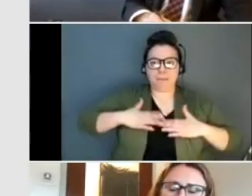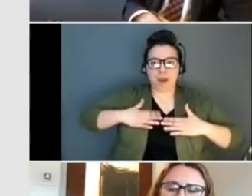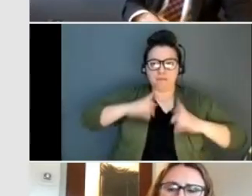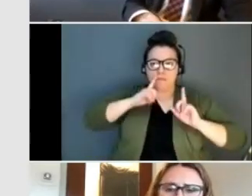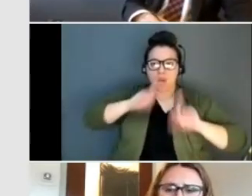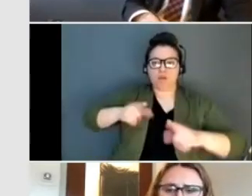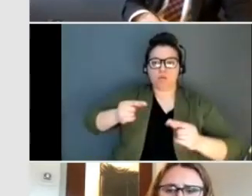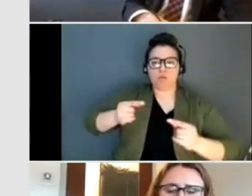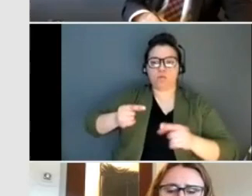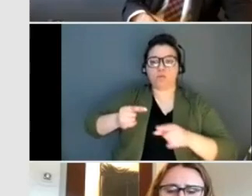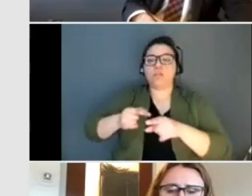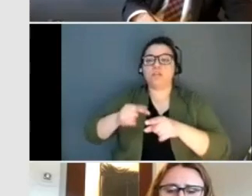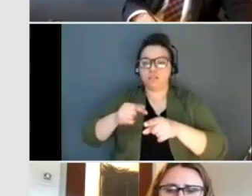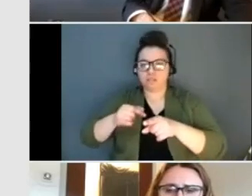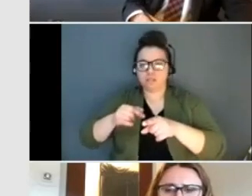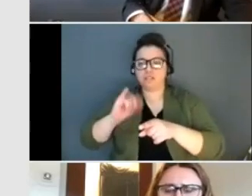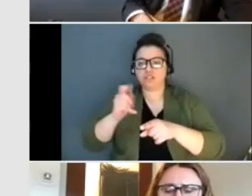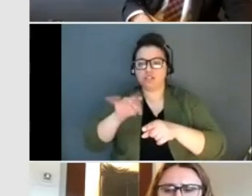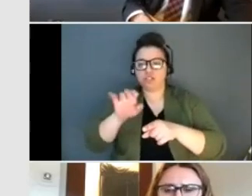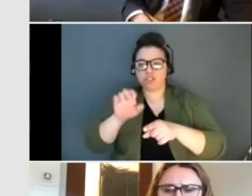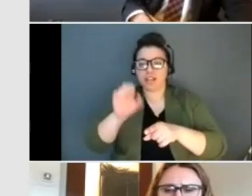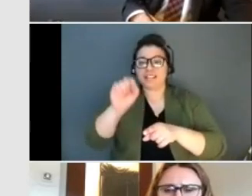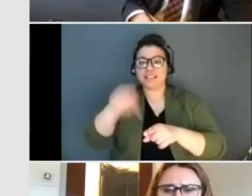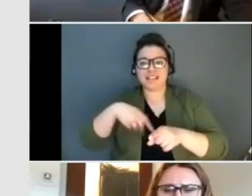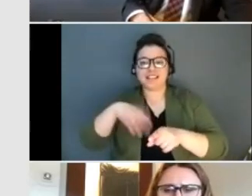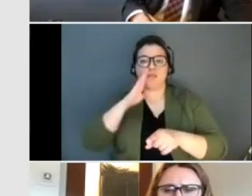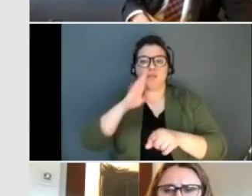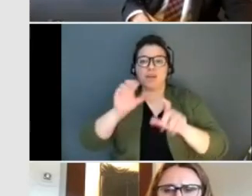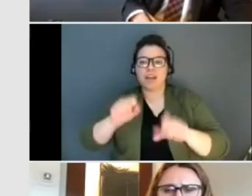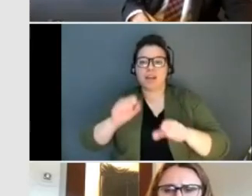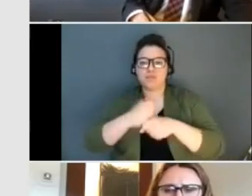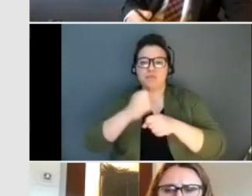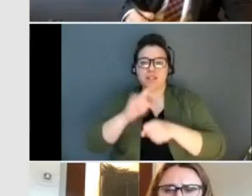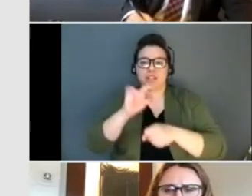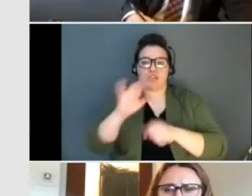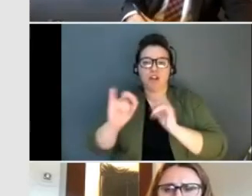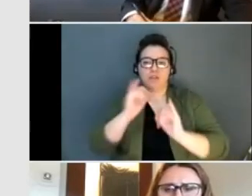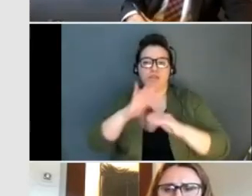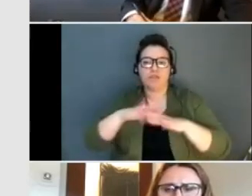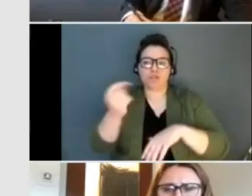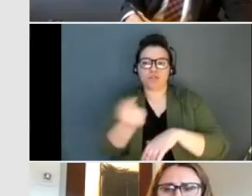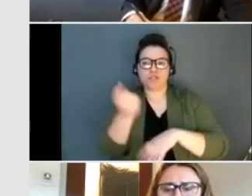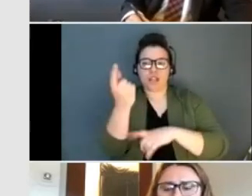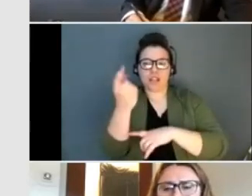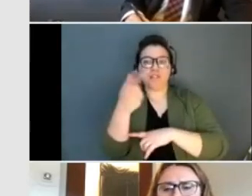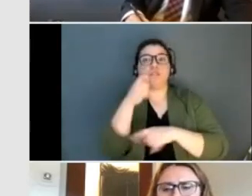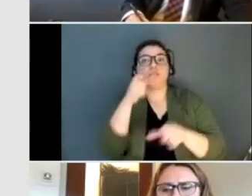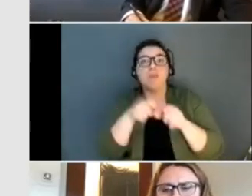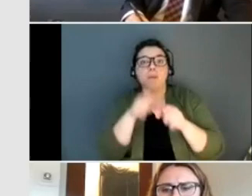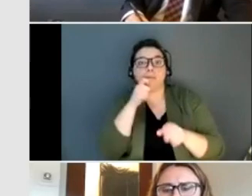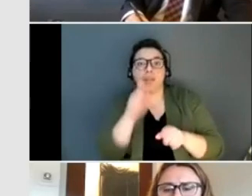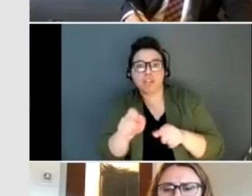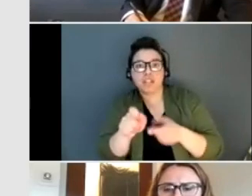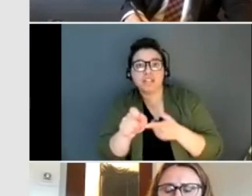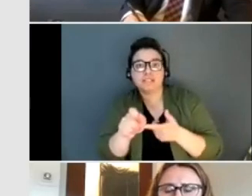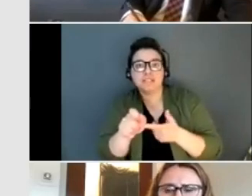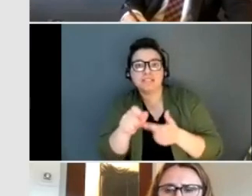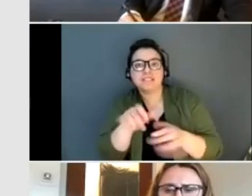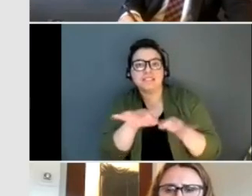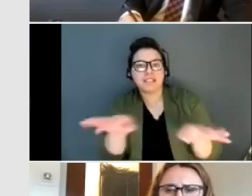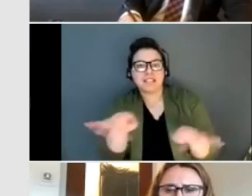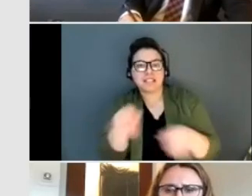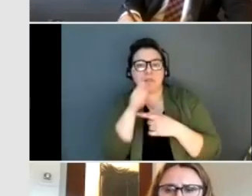I'll be able to make the job interview on Tuesday at 11. Remember to put a period at the end of that. Let's finish out that sentence. We're writing a sentence right